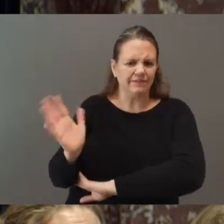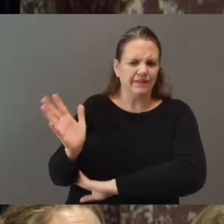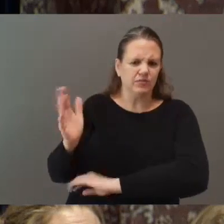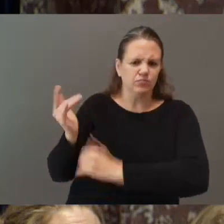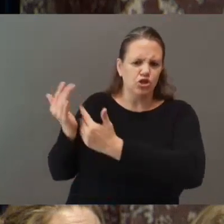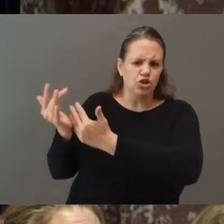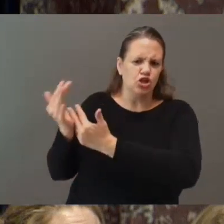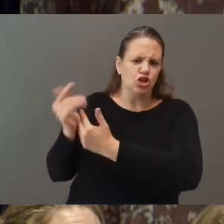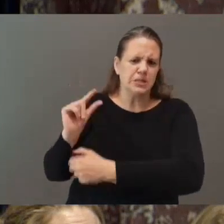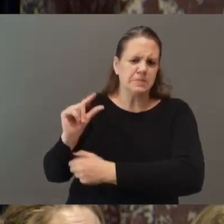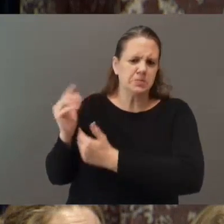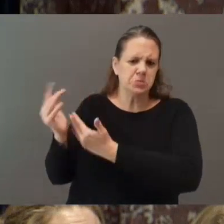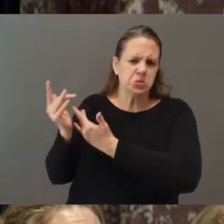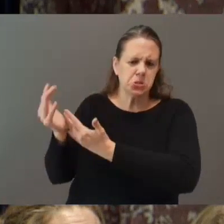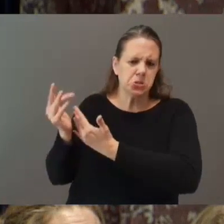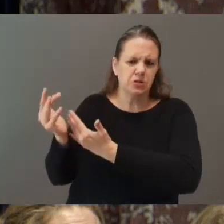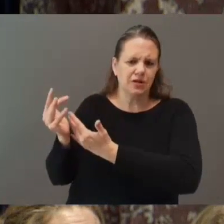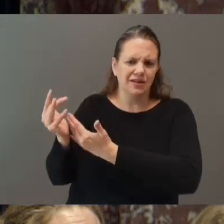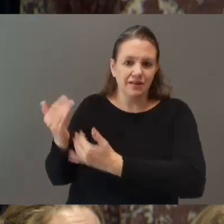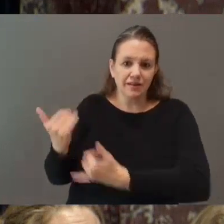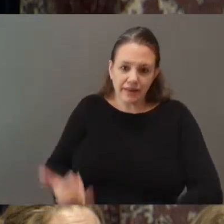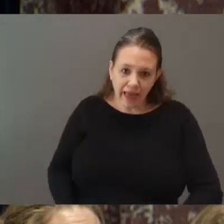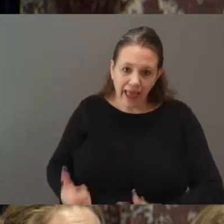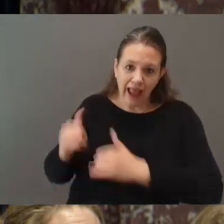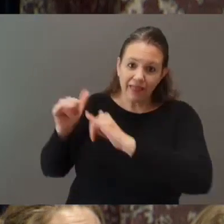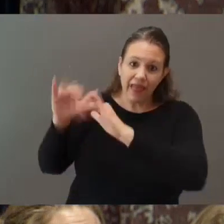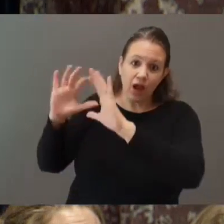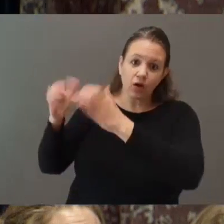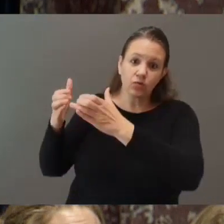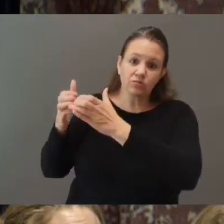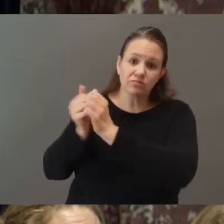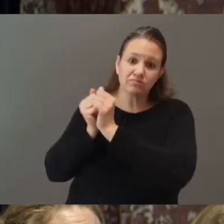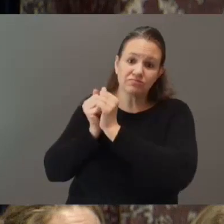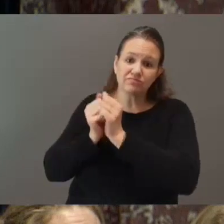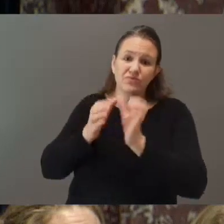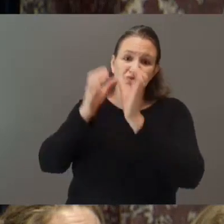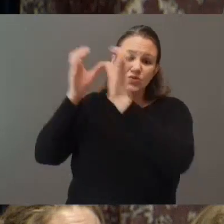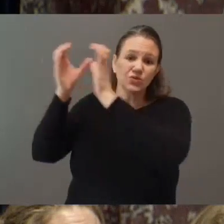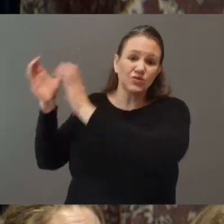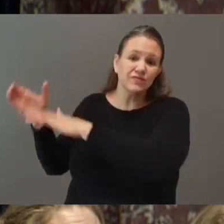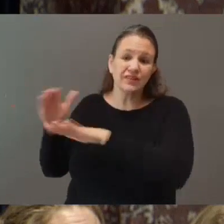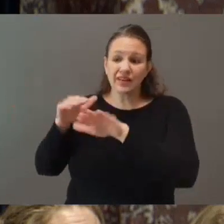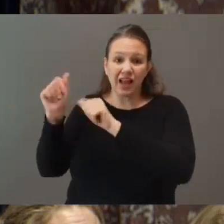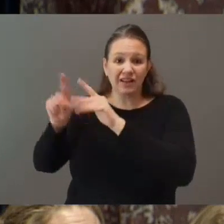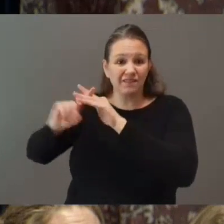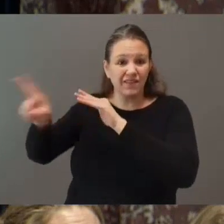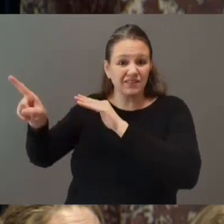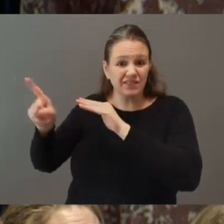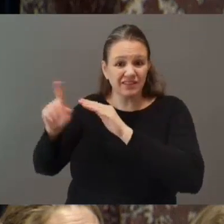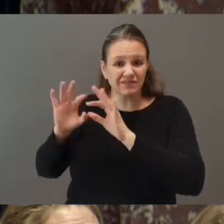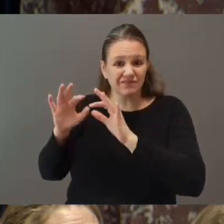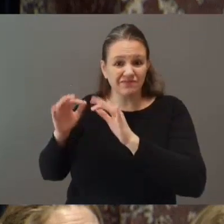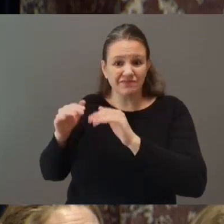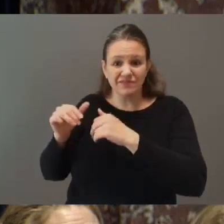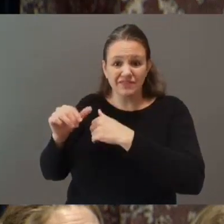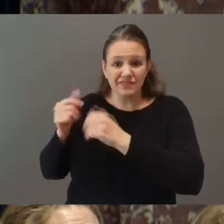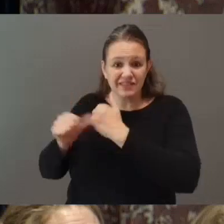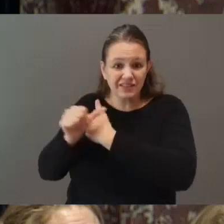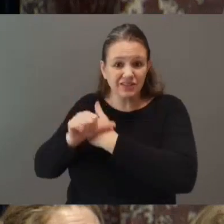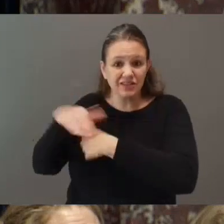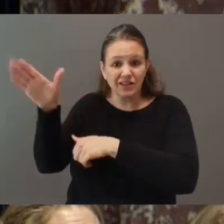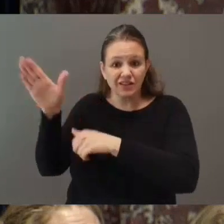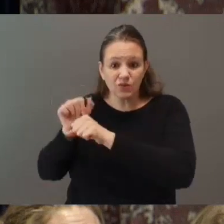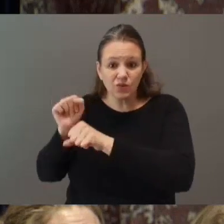left for Alberta. They've got other things they're doing in Alberta. But the real question, Mr. Speaker, is through you to the Premier.